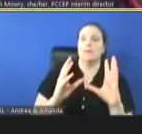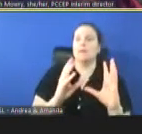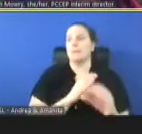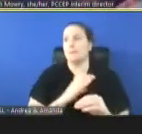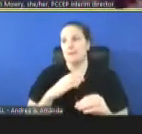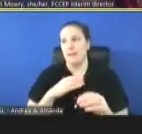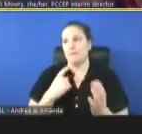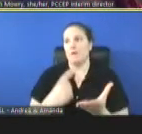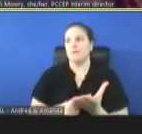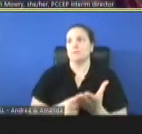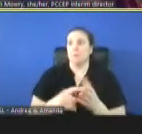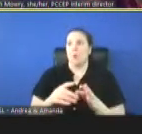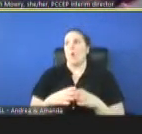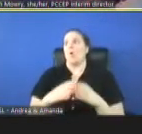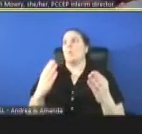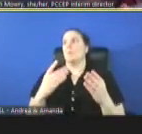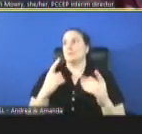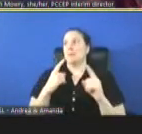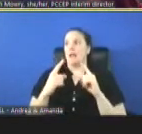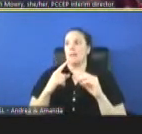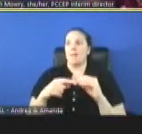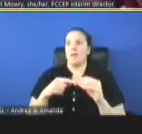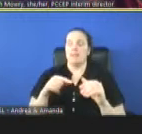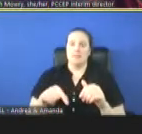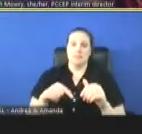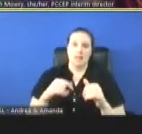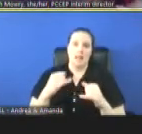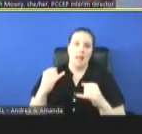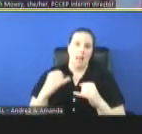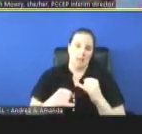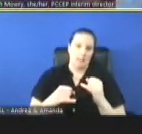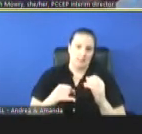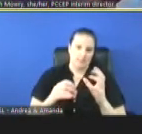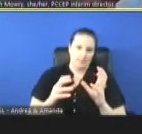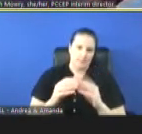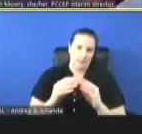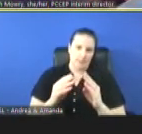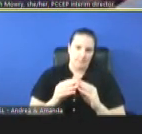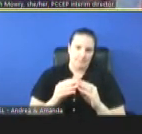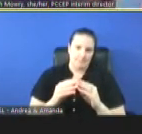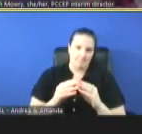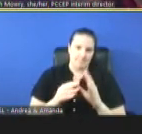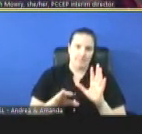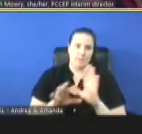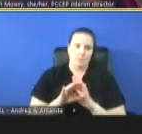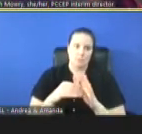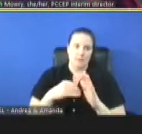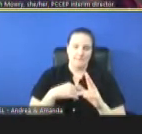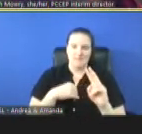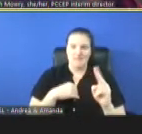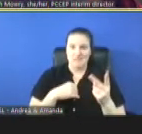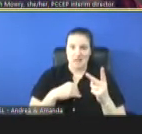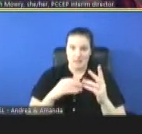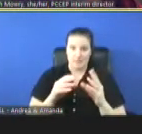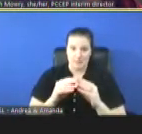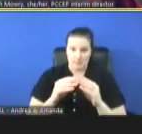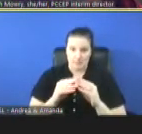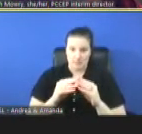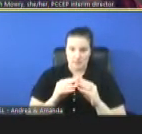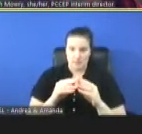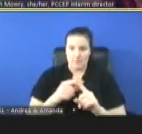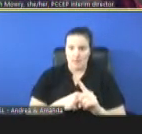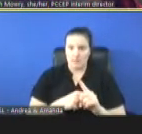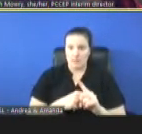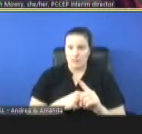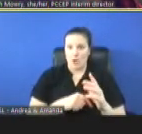conversation and an open dialogue about this at the last meeting. They chose to have a second meeting in the month, which